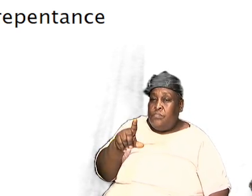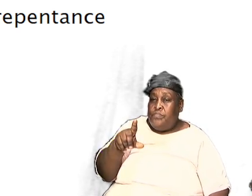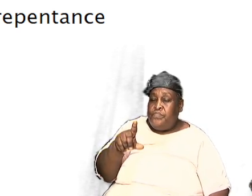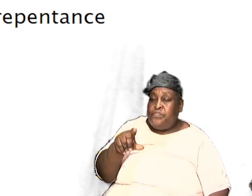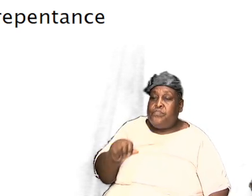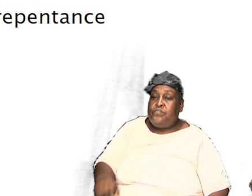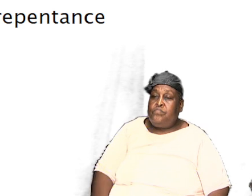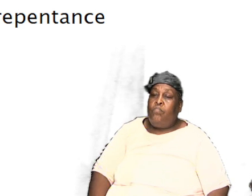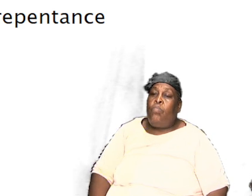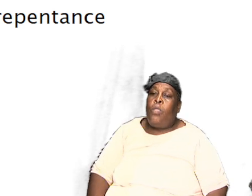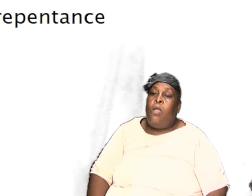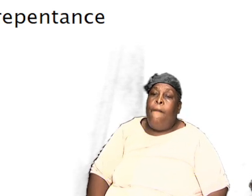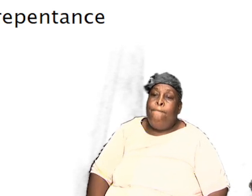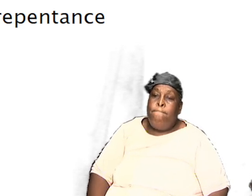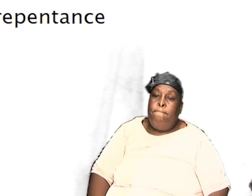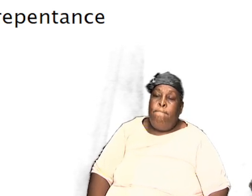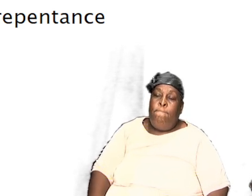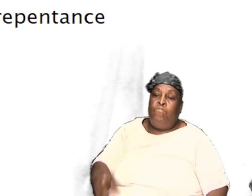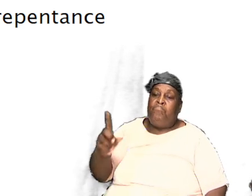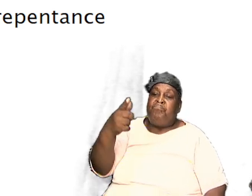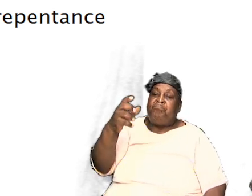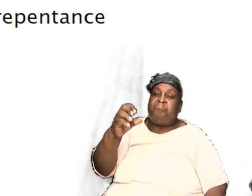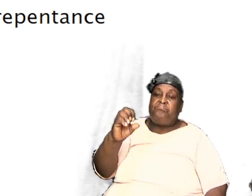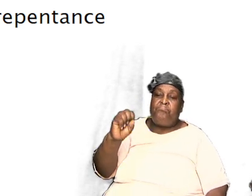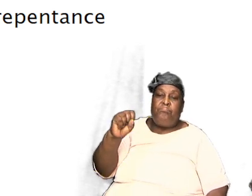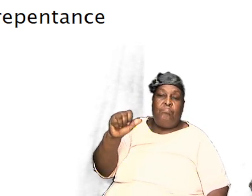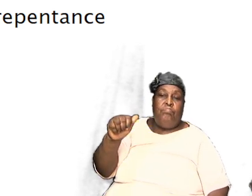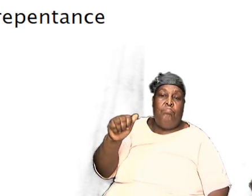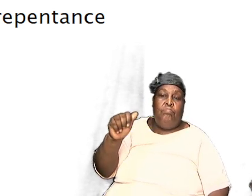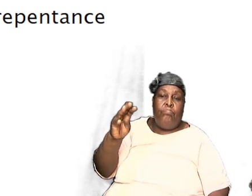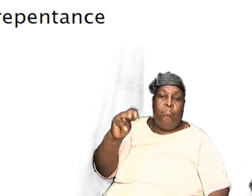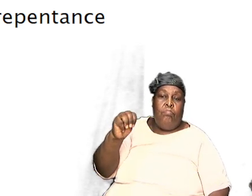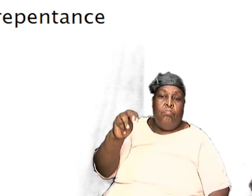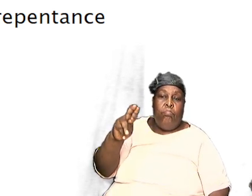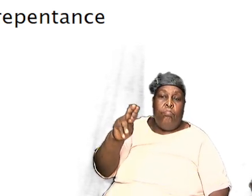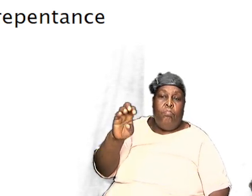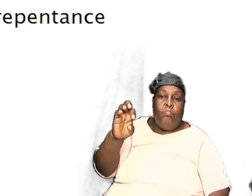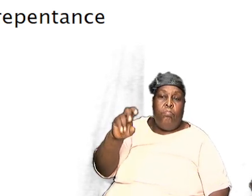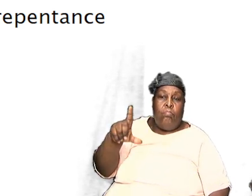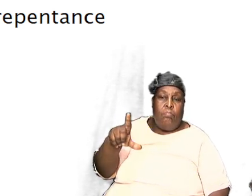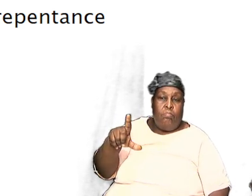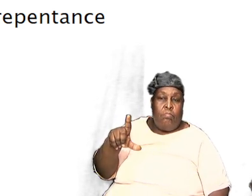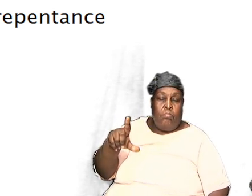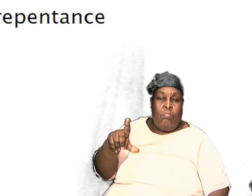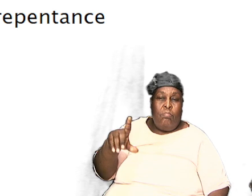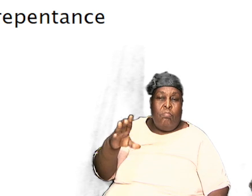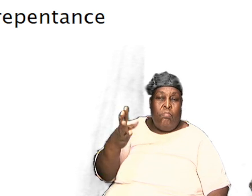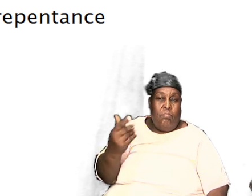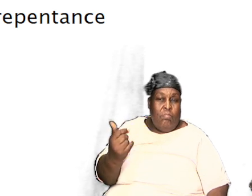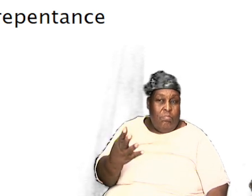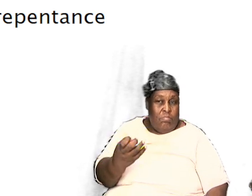1 Samuel 16, verse 1, 2 to 10.